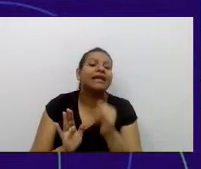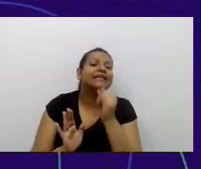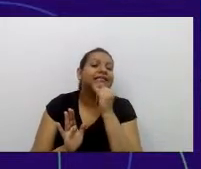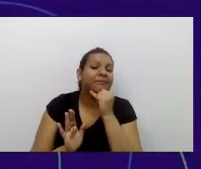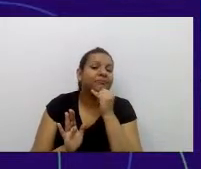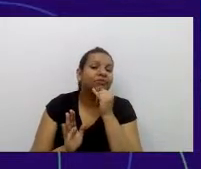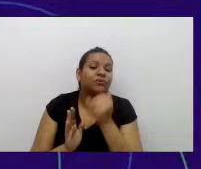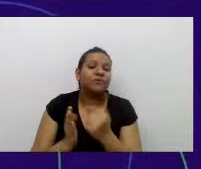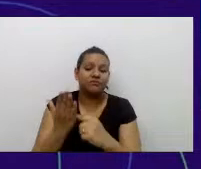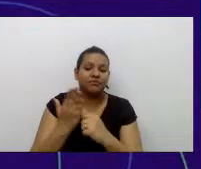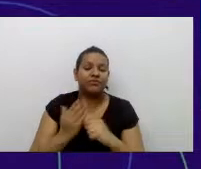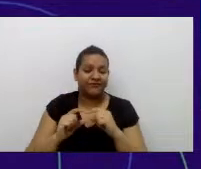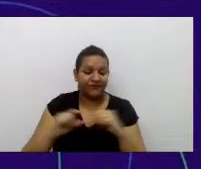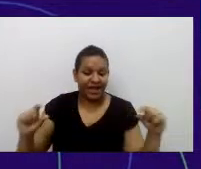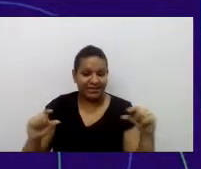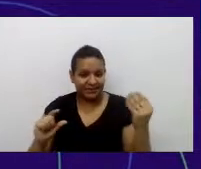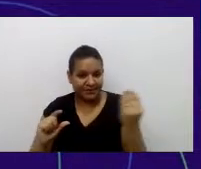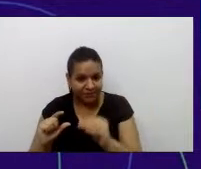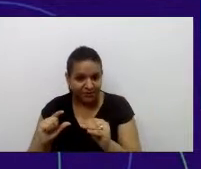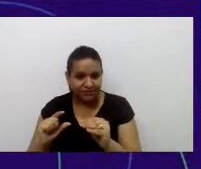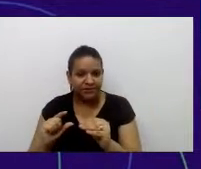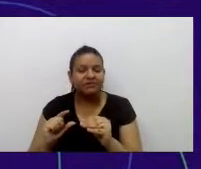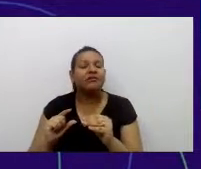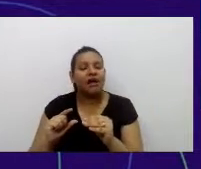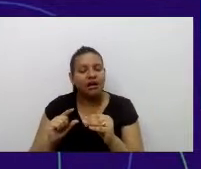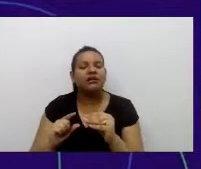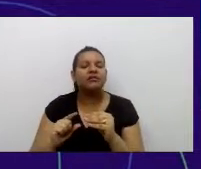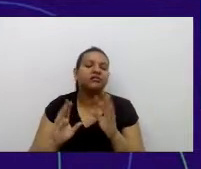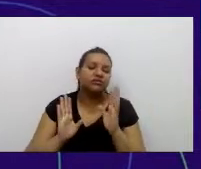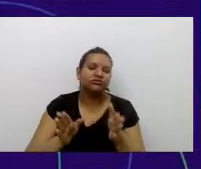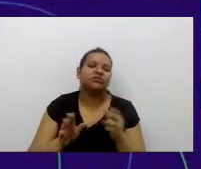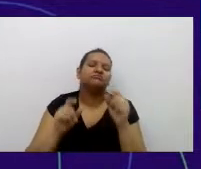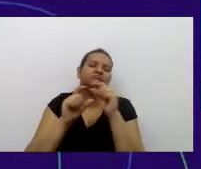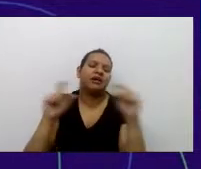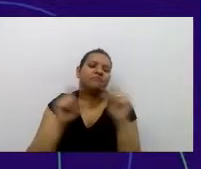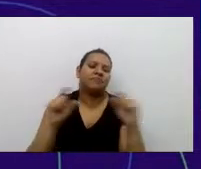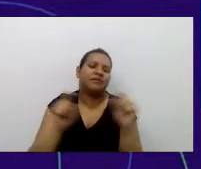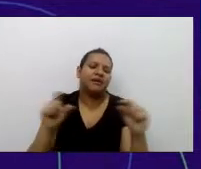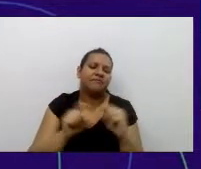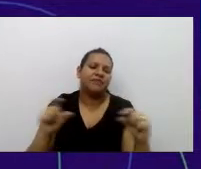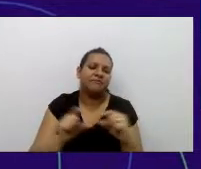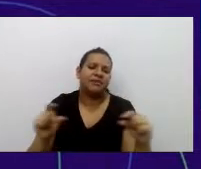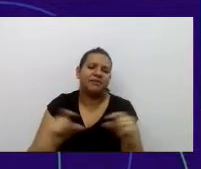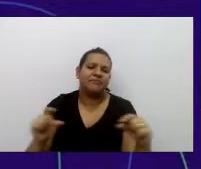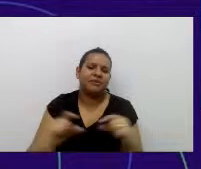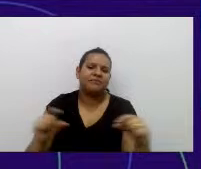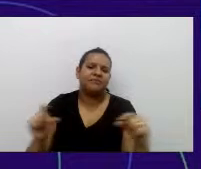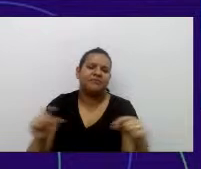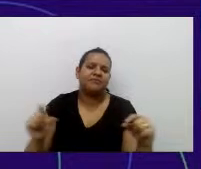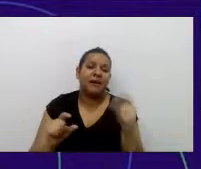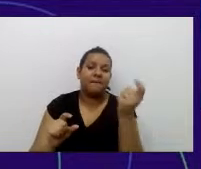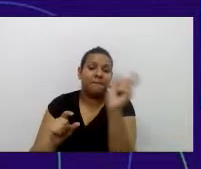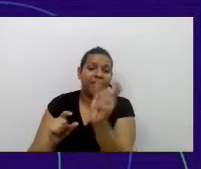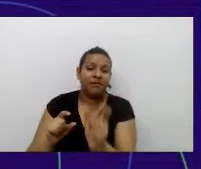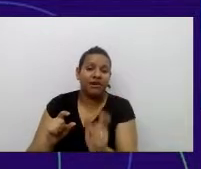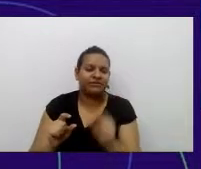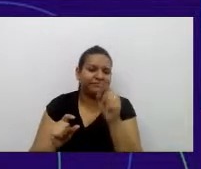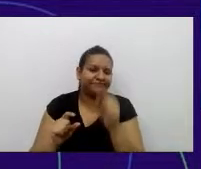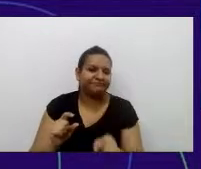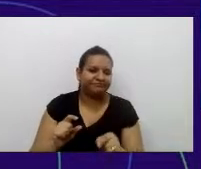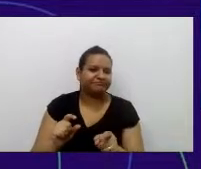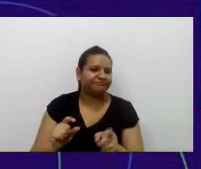is. It has a lot of input. So it's not just some students copy pasting. It's students